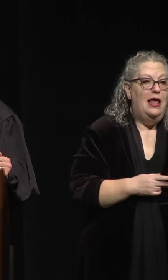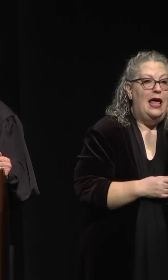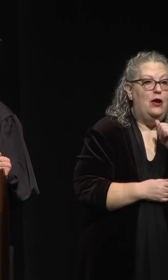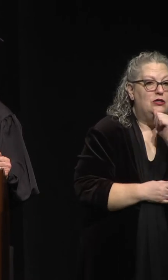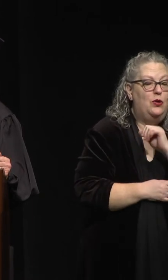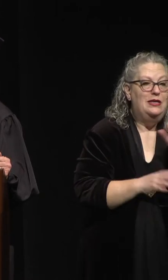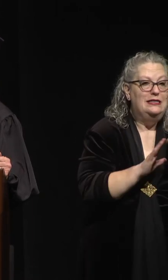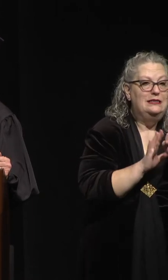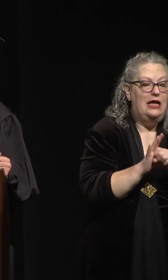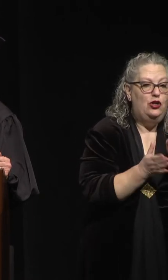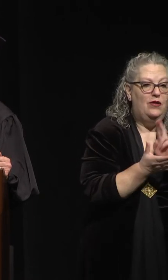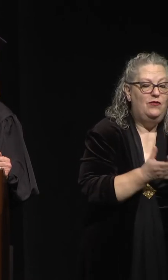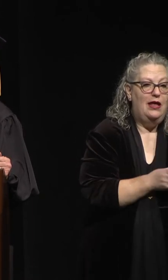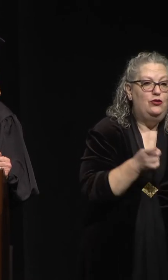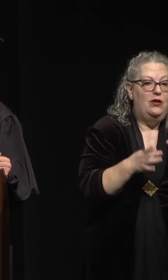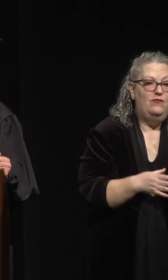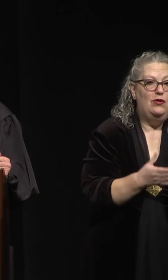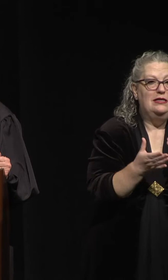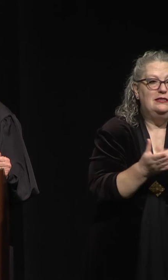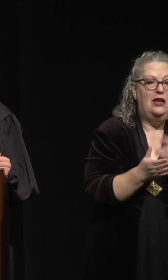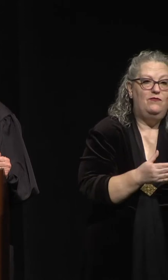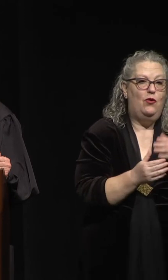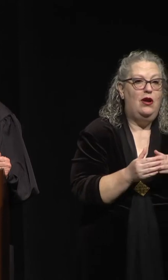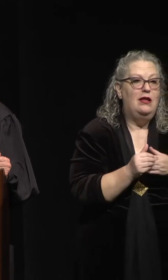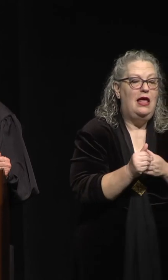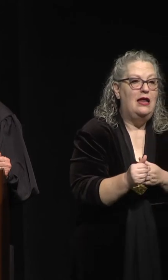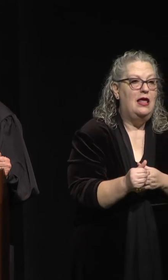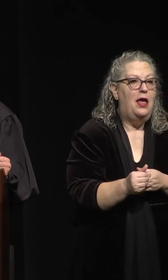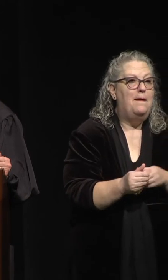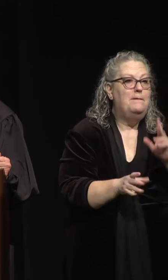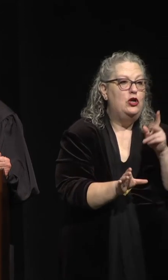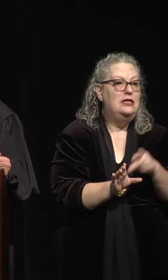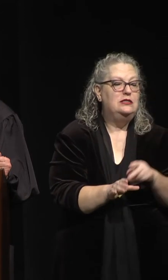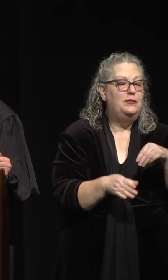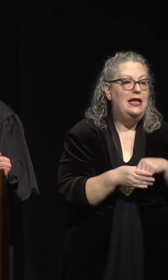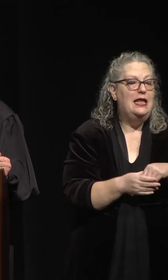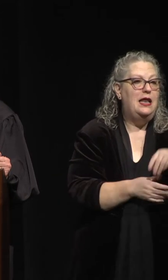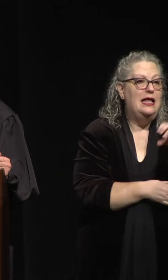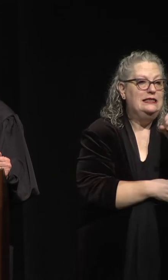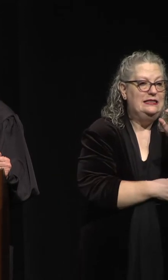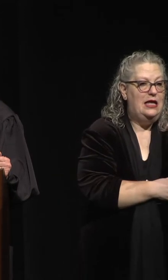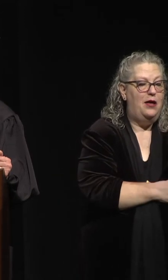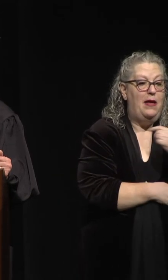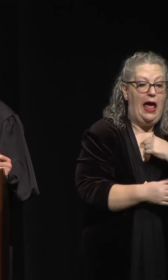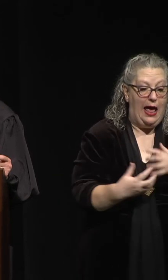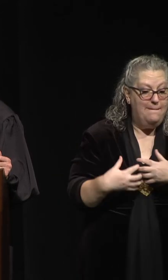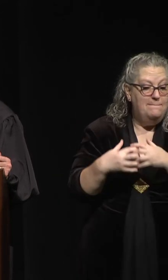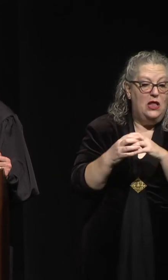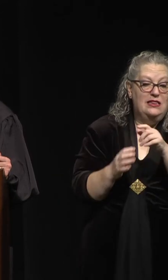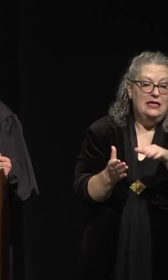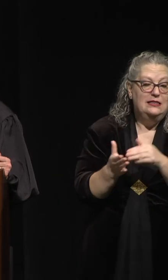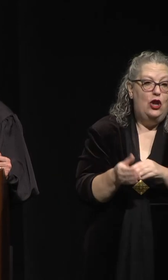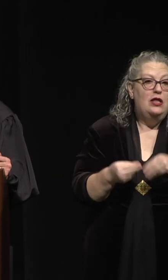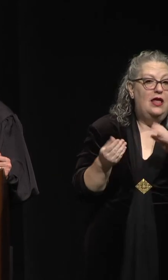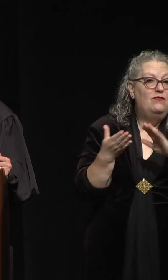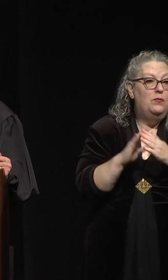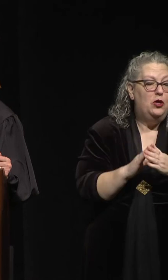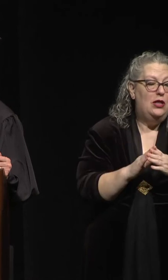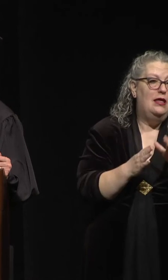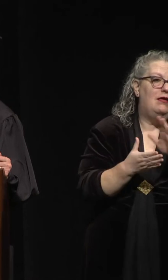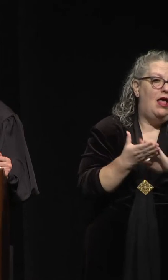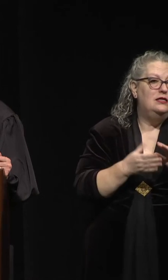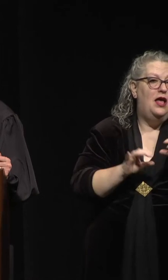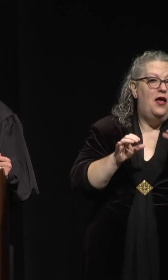State University as a director for the Center for Broadening Participation in STEM. I built the center to give community college faculty and staff